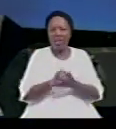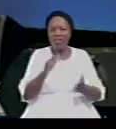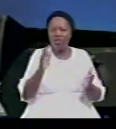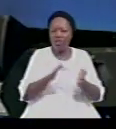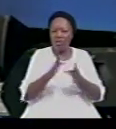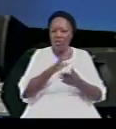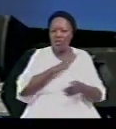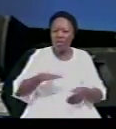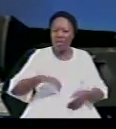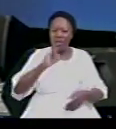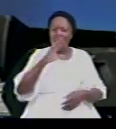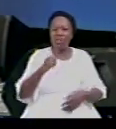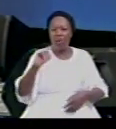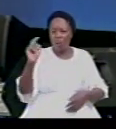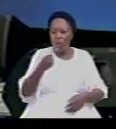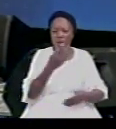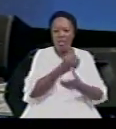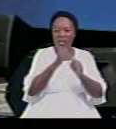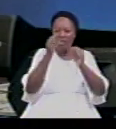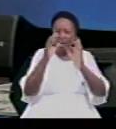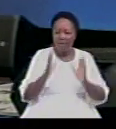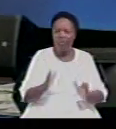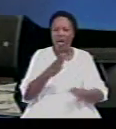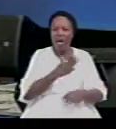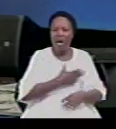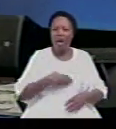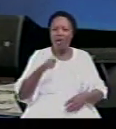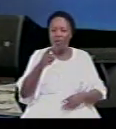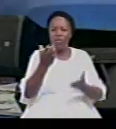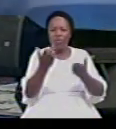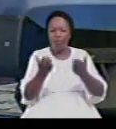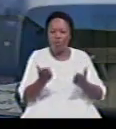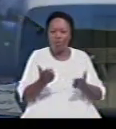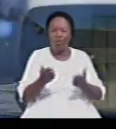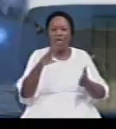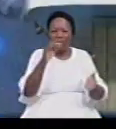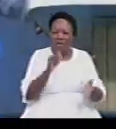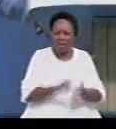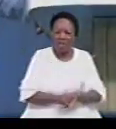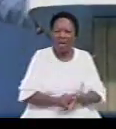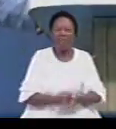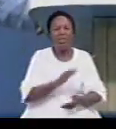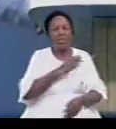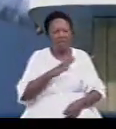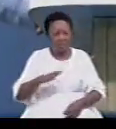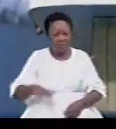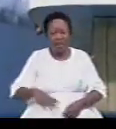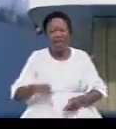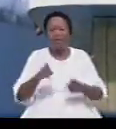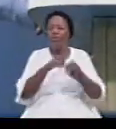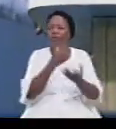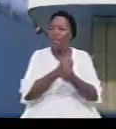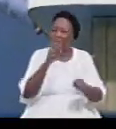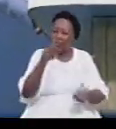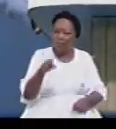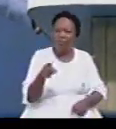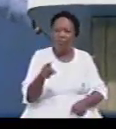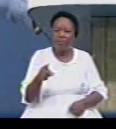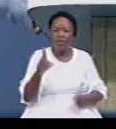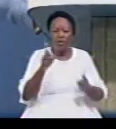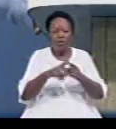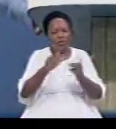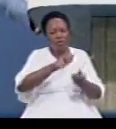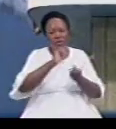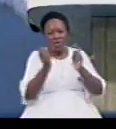the only Savior, and you want that Christ to save you, to change